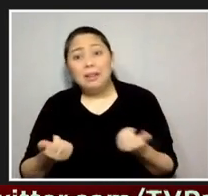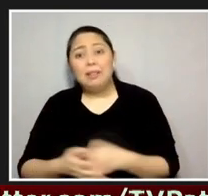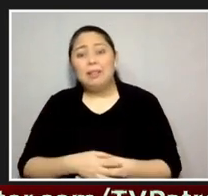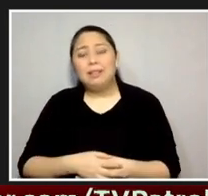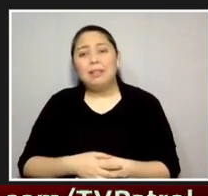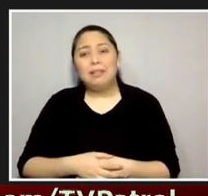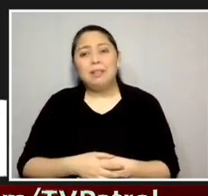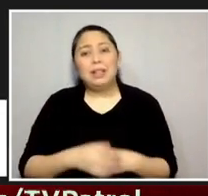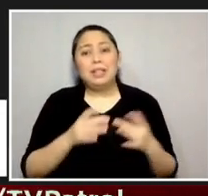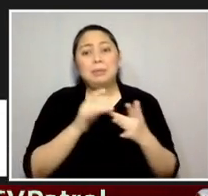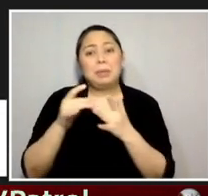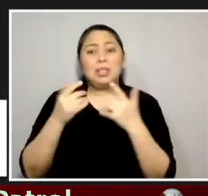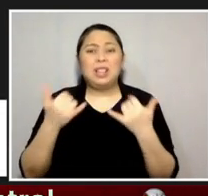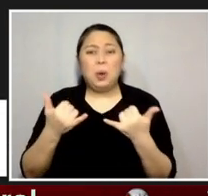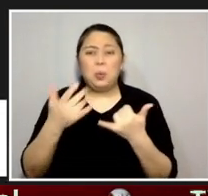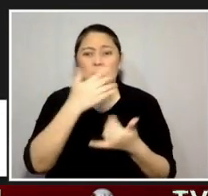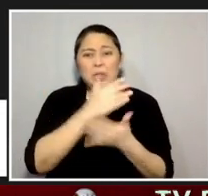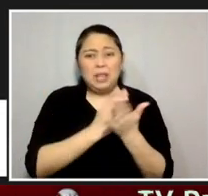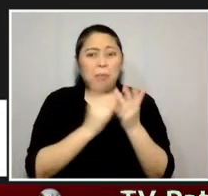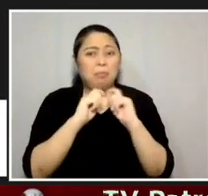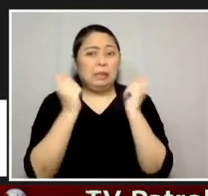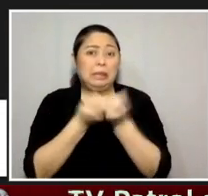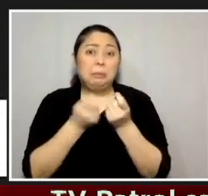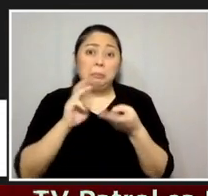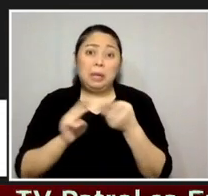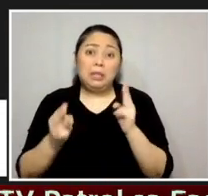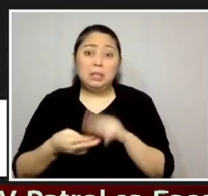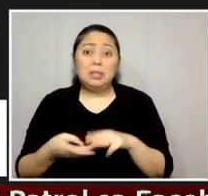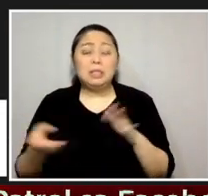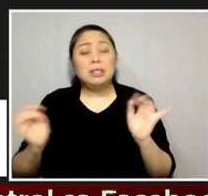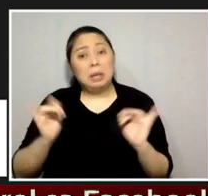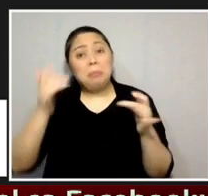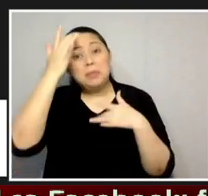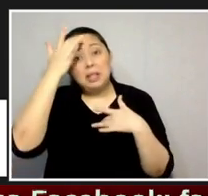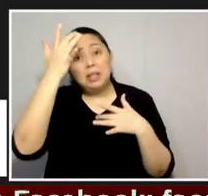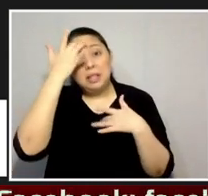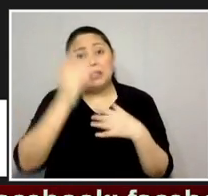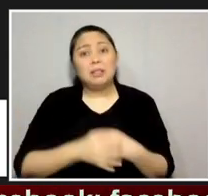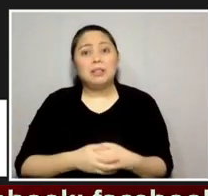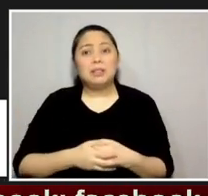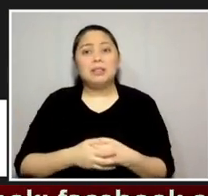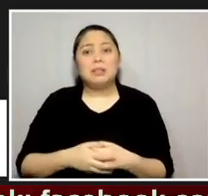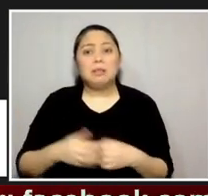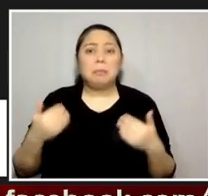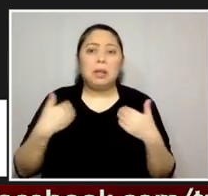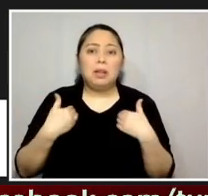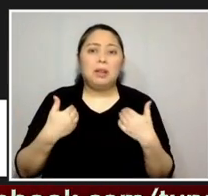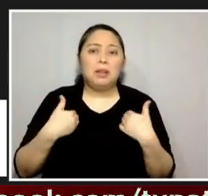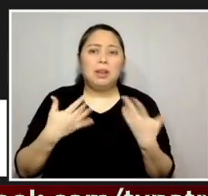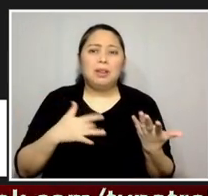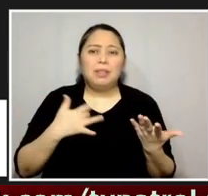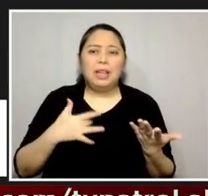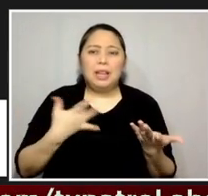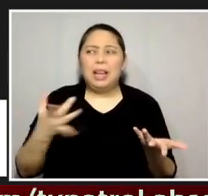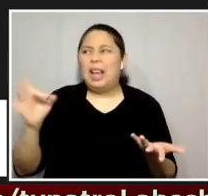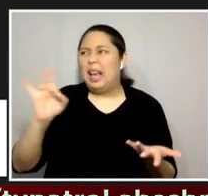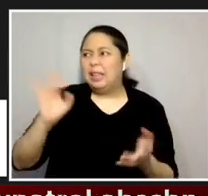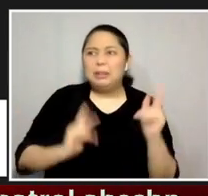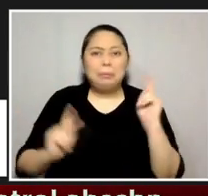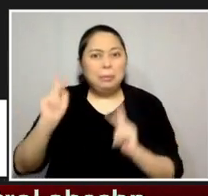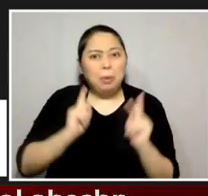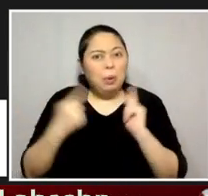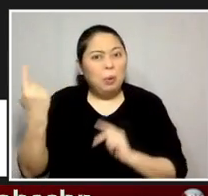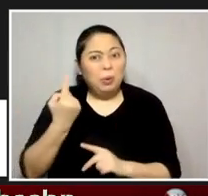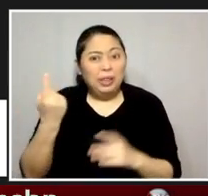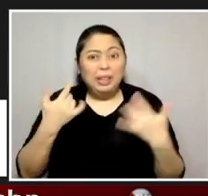a couple of teammates who are also out. So, like, you know, there was a point where only like 8 guys were playing. Ayon